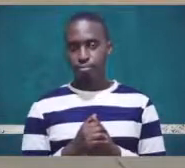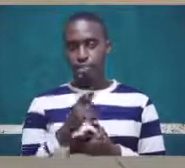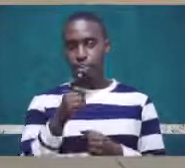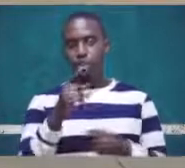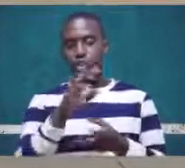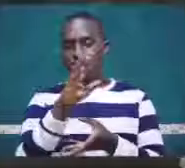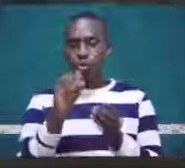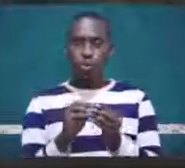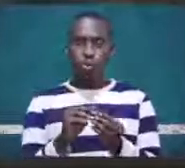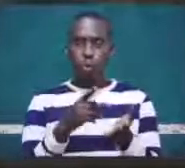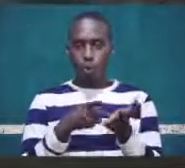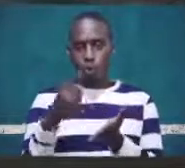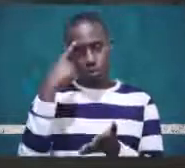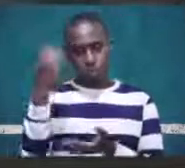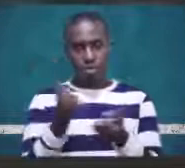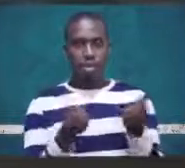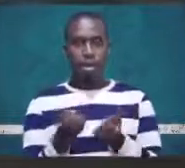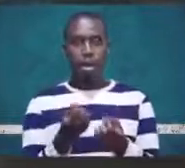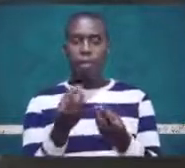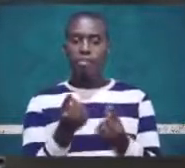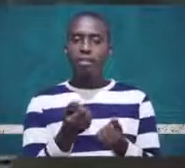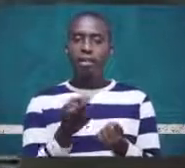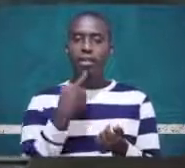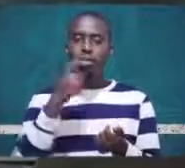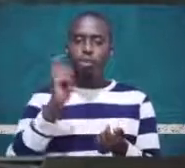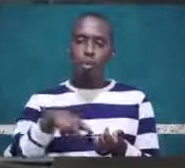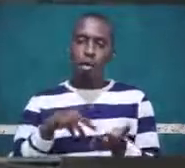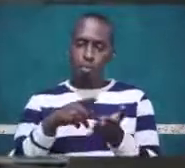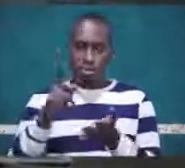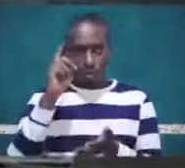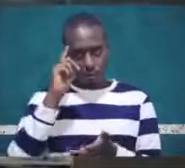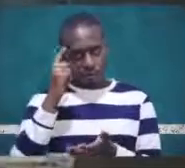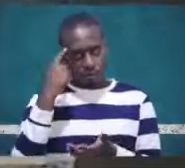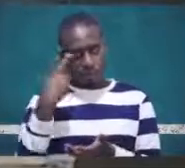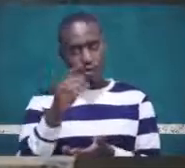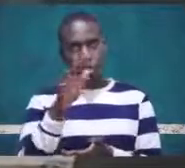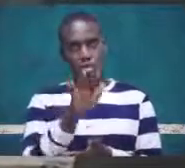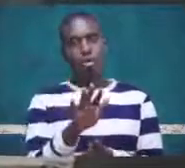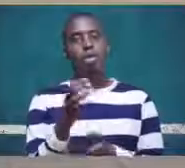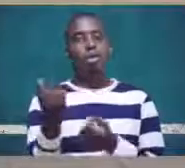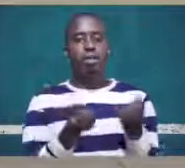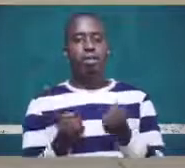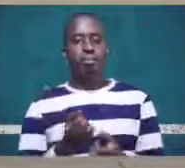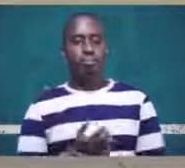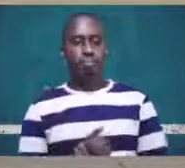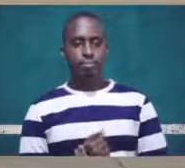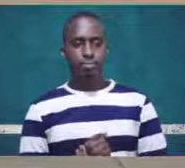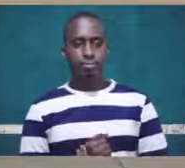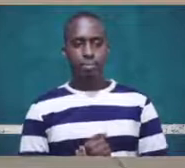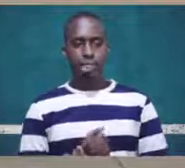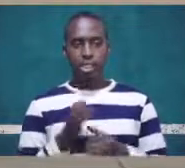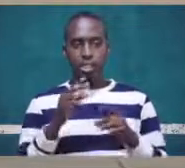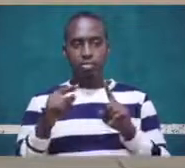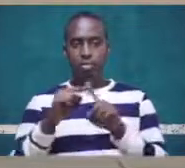That's the total cost, the money that you have or you need to pay for your car. When